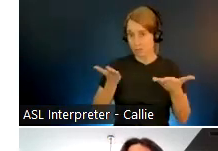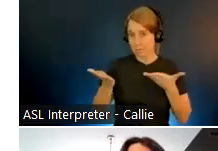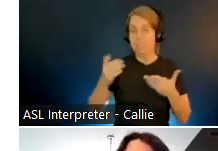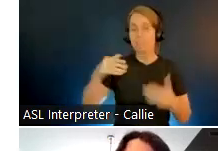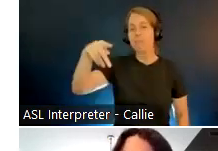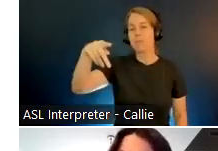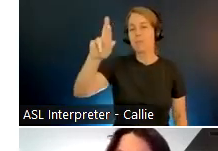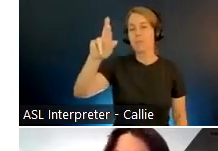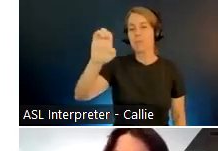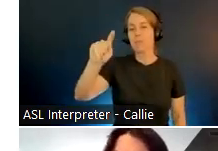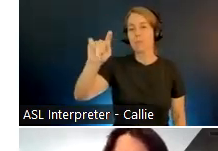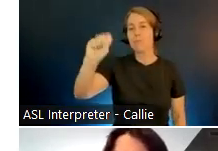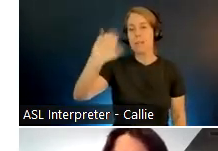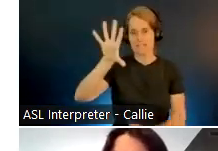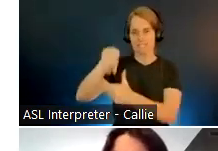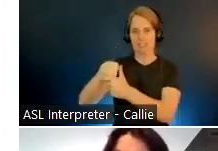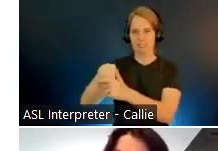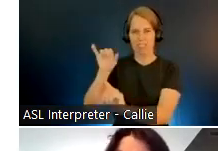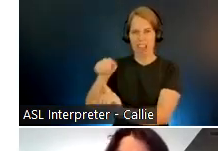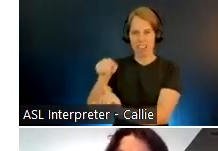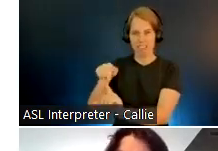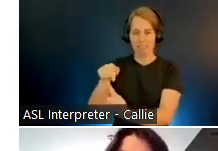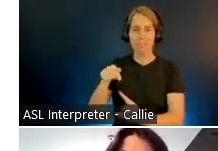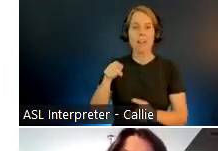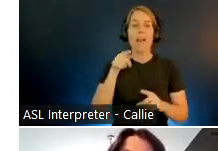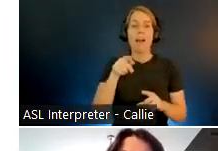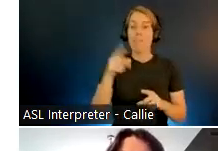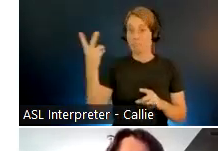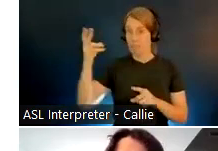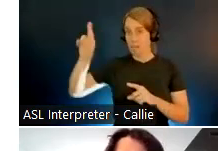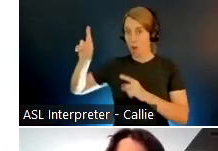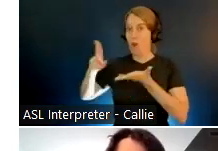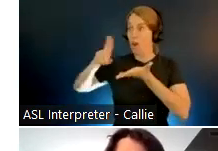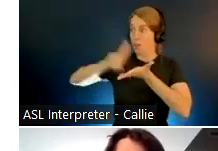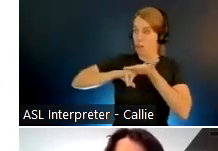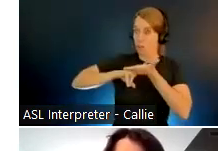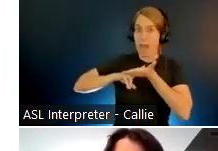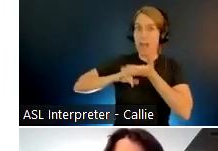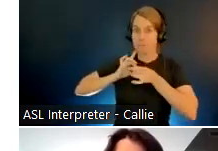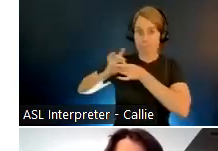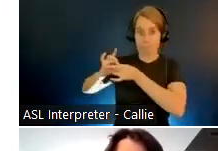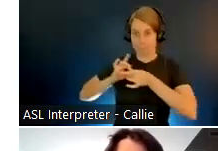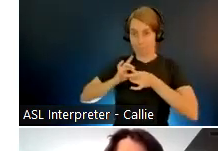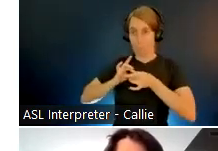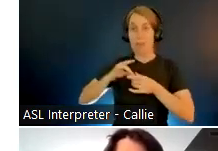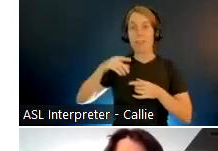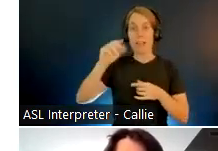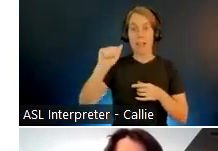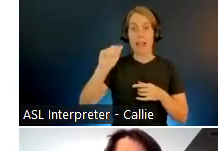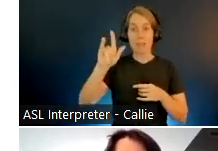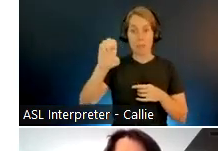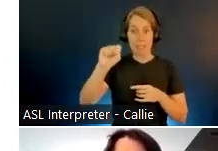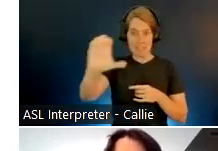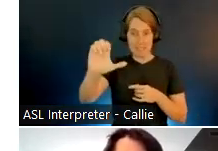are contracted with VR contracts with us to provide those pre-ed services. So we do